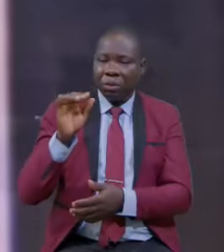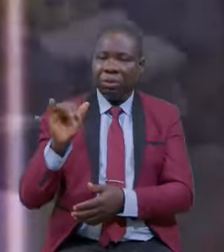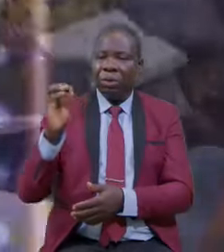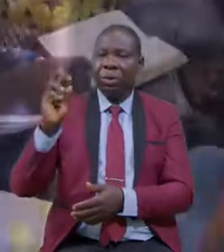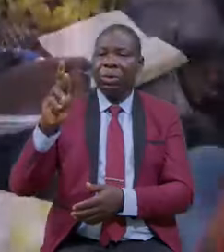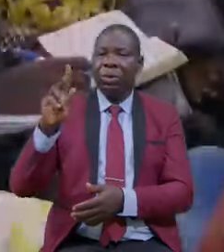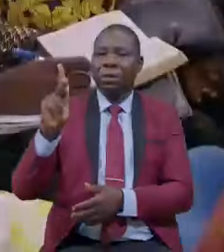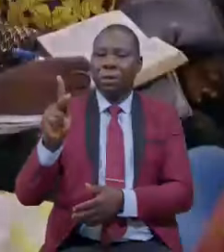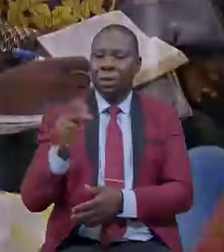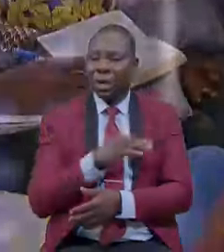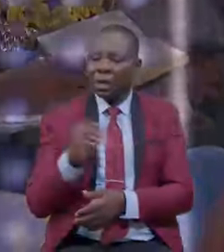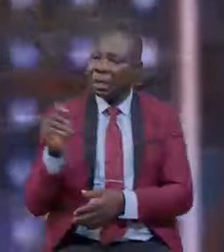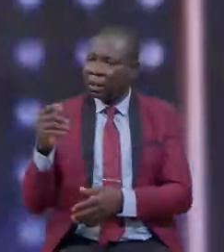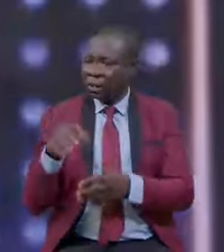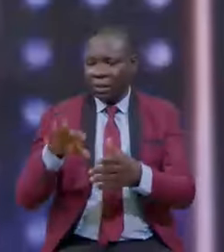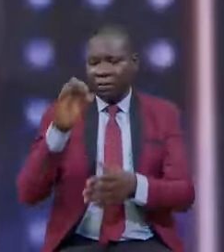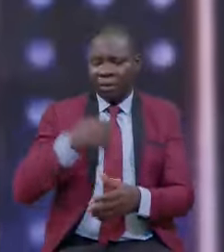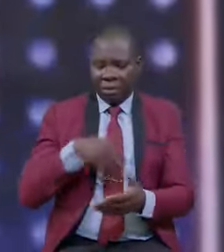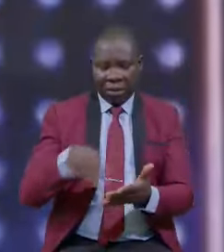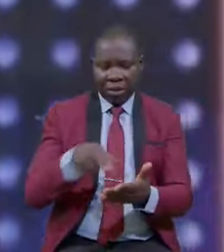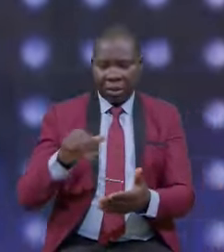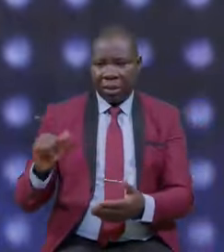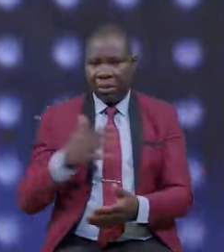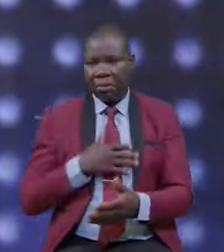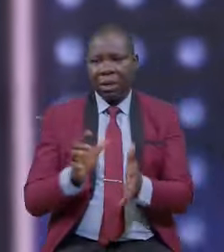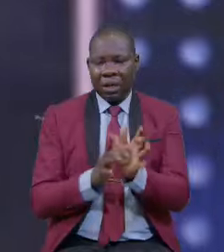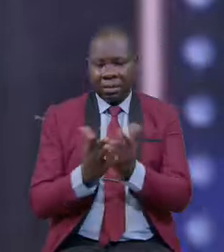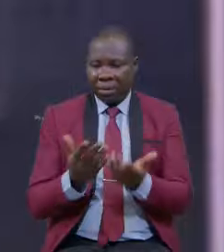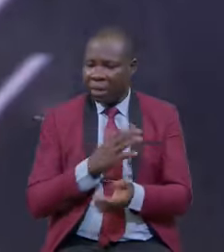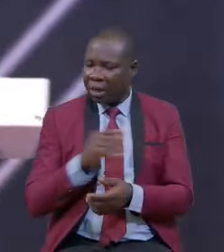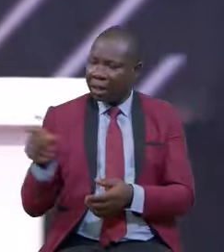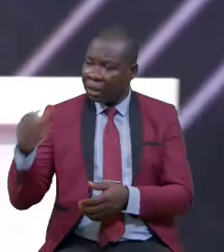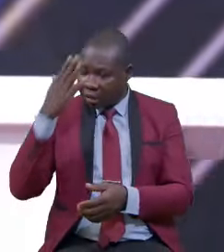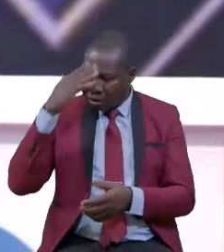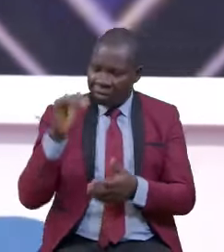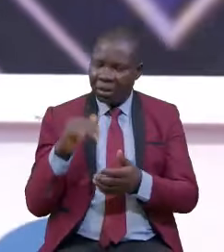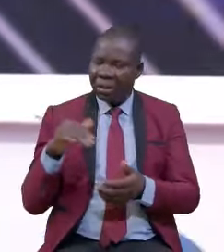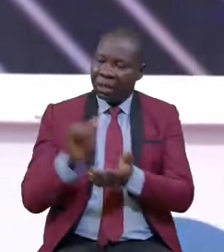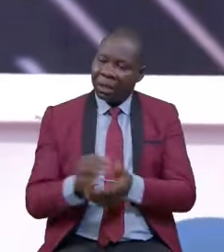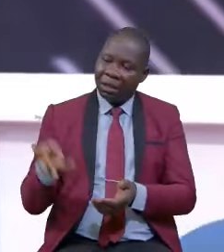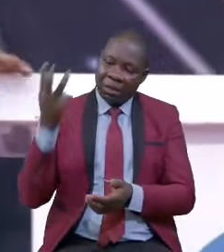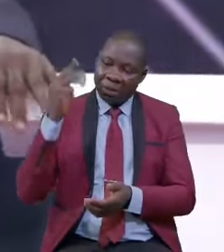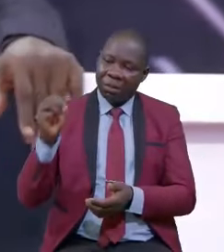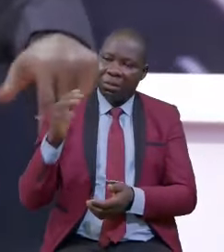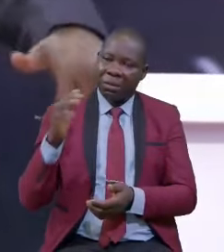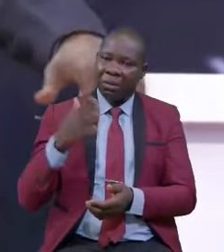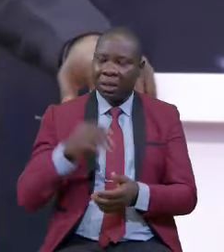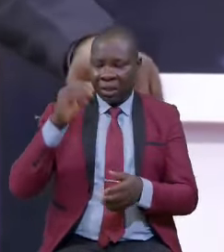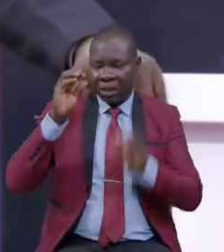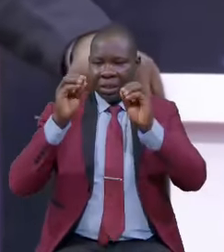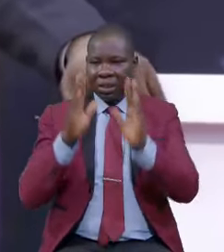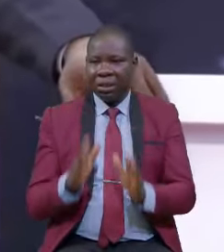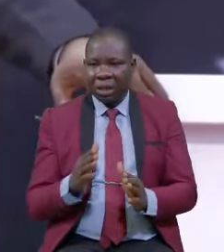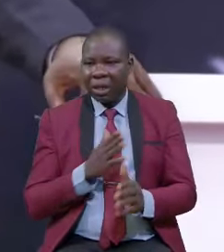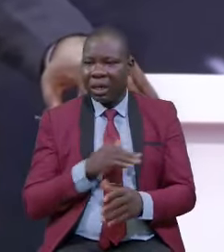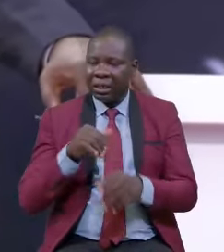teacher. When I was in the secondary school and was teaching me, and he had that SU group, and he was leading the SU